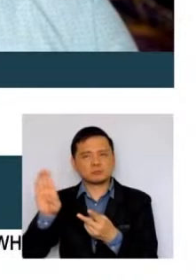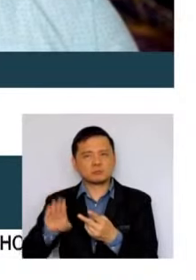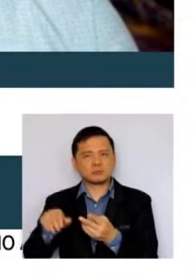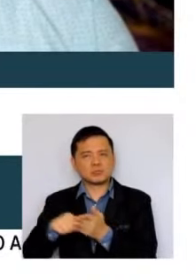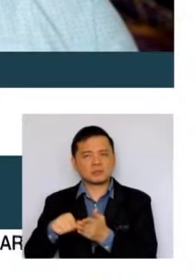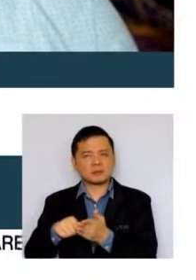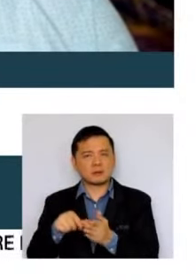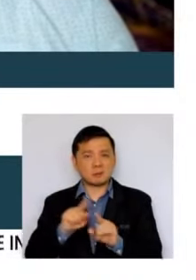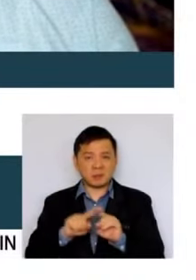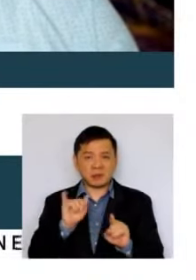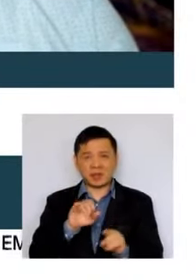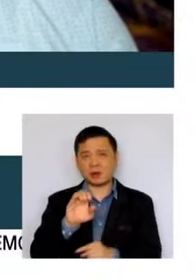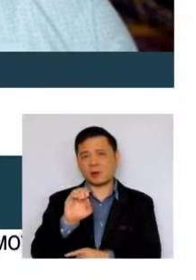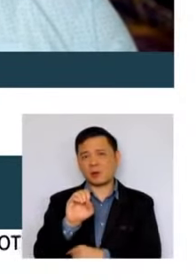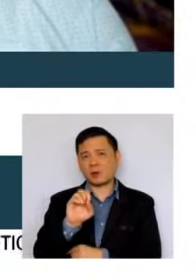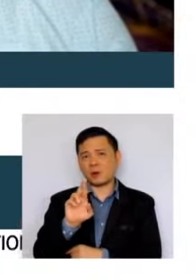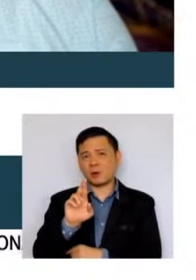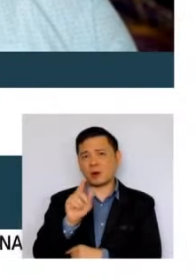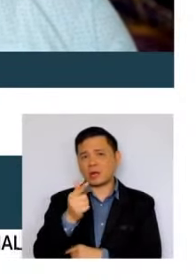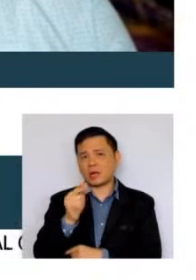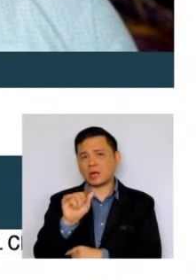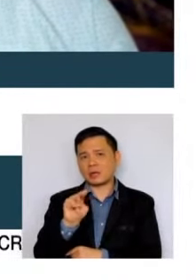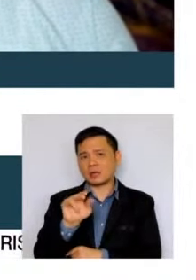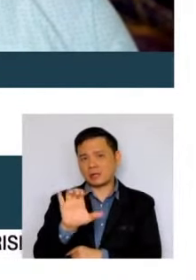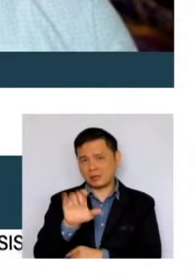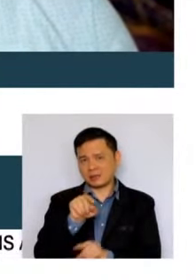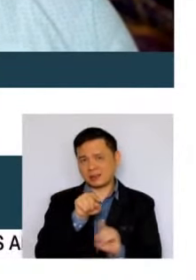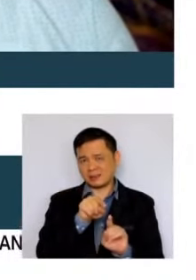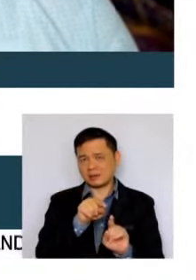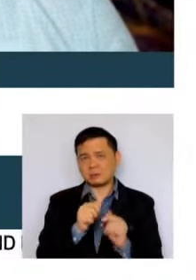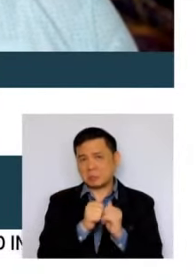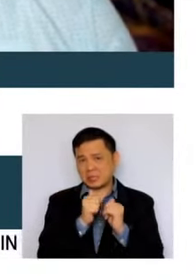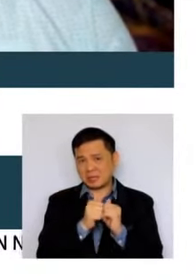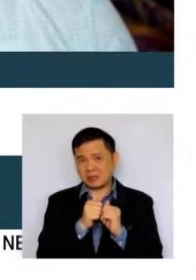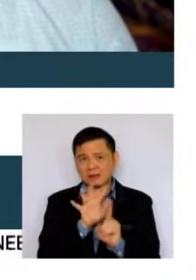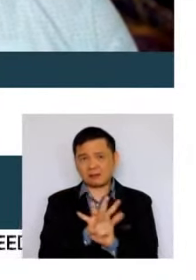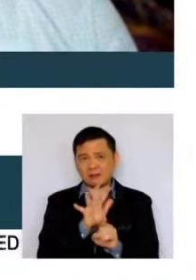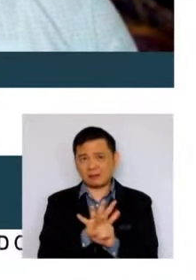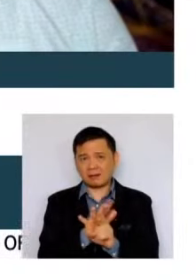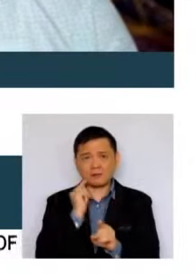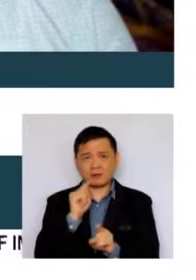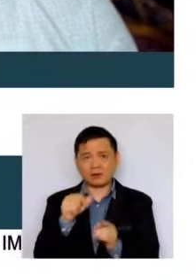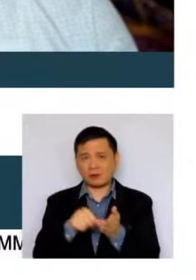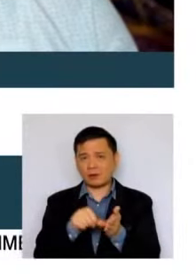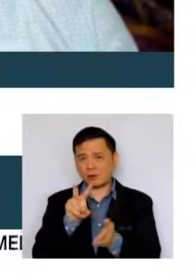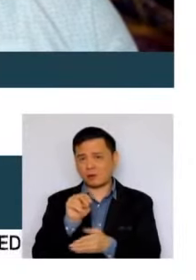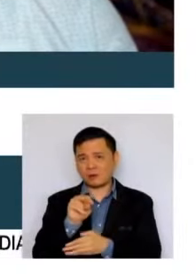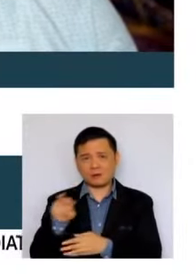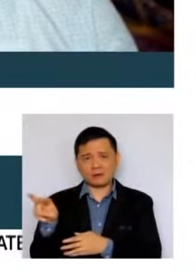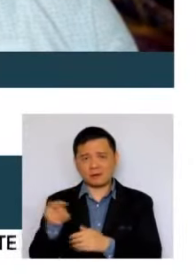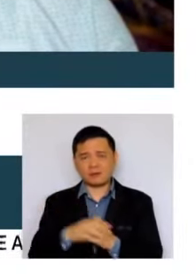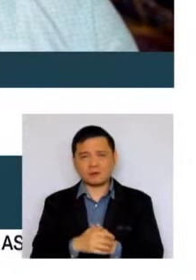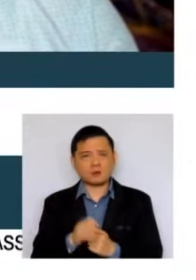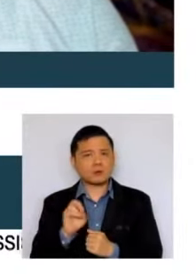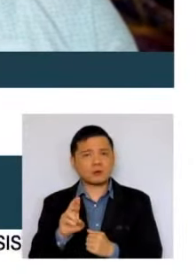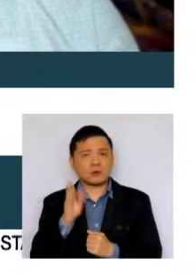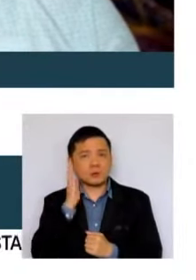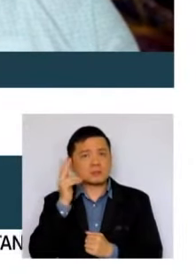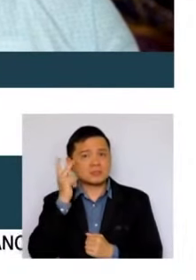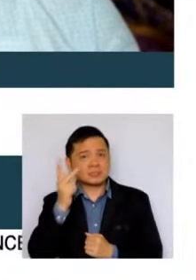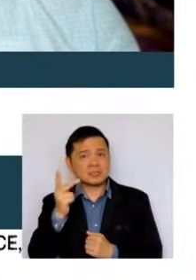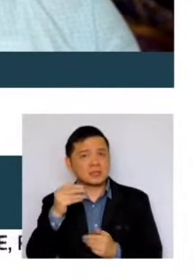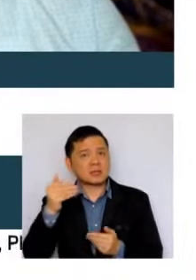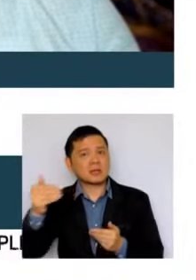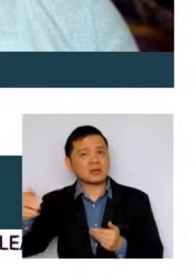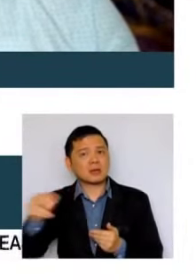this a new trend for the 2022 elections, or is this something that you'd already seen in 2016? And because